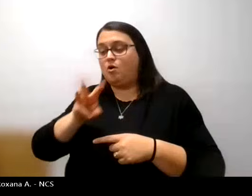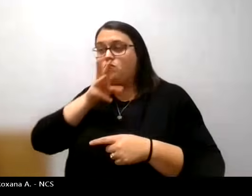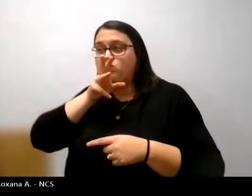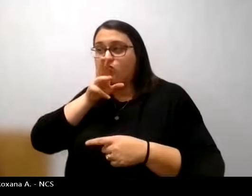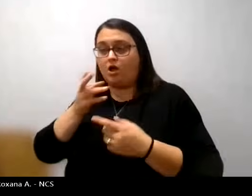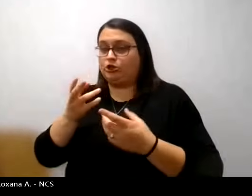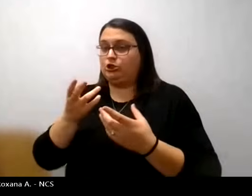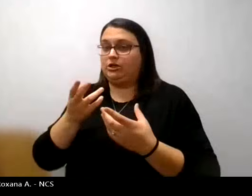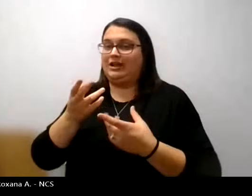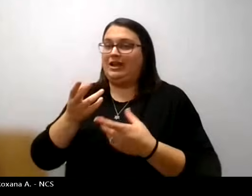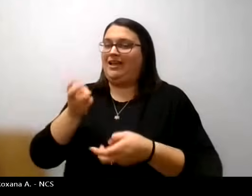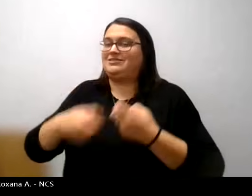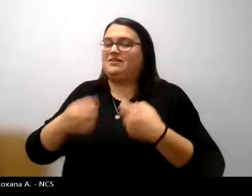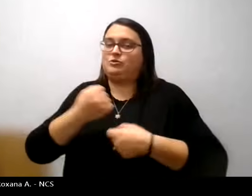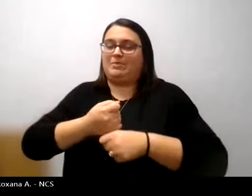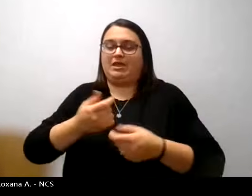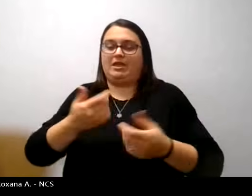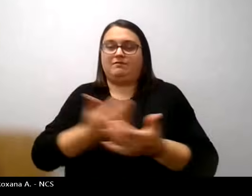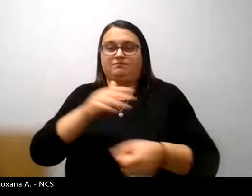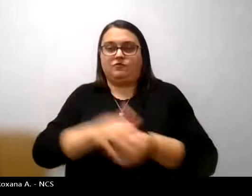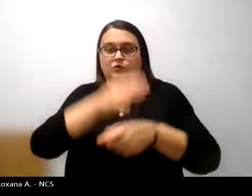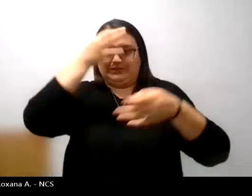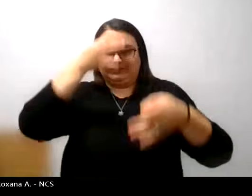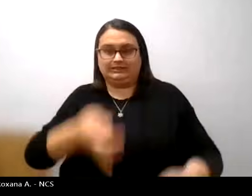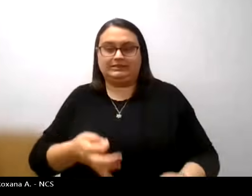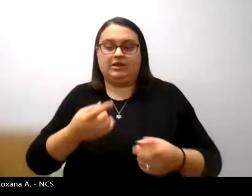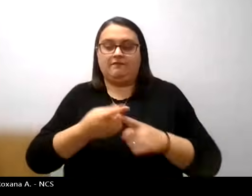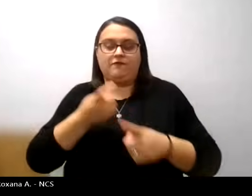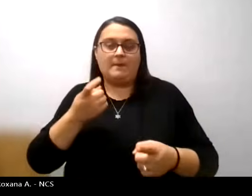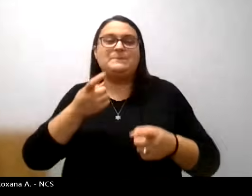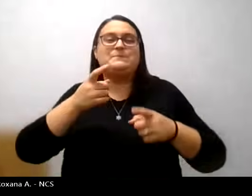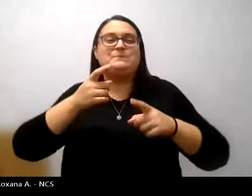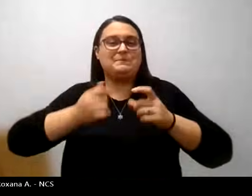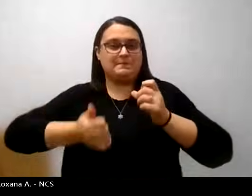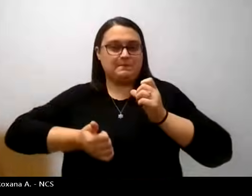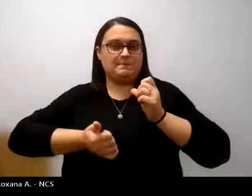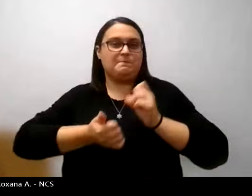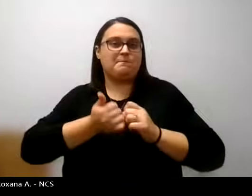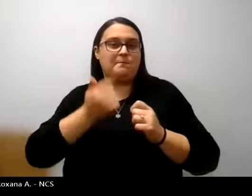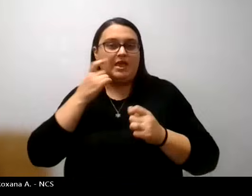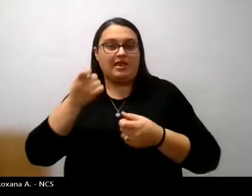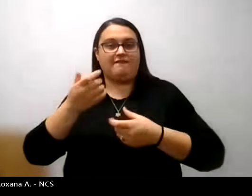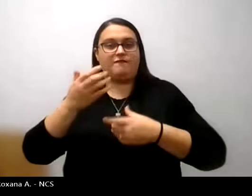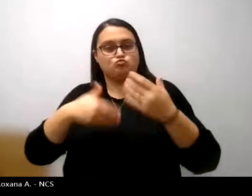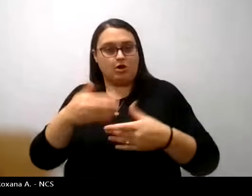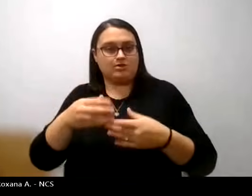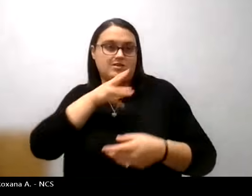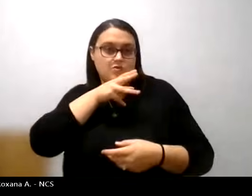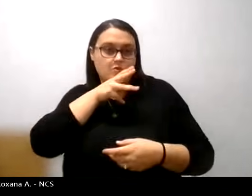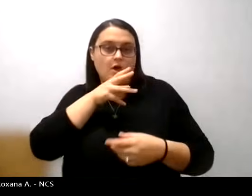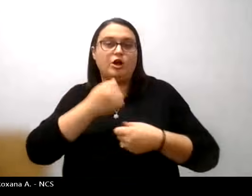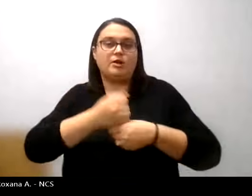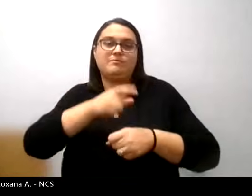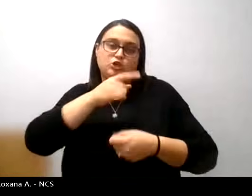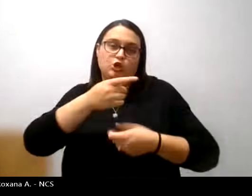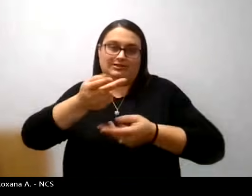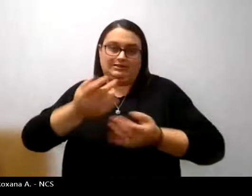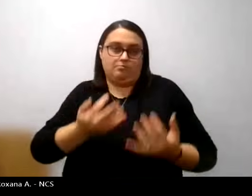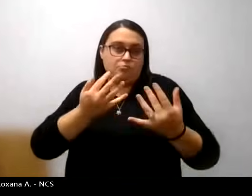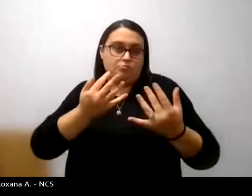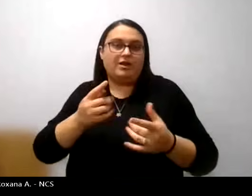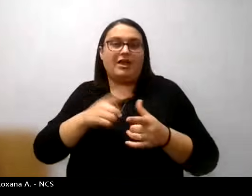difficult to make a quick determination on what the impact was from. Mostly, as long as you process the water and then get it treated and then do the